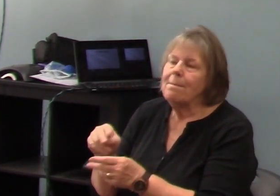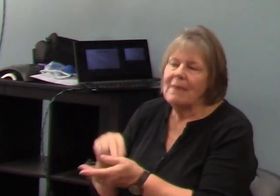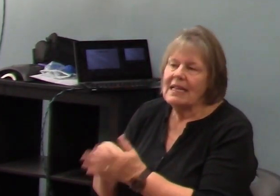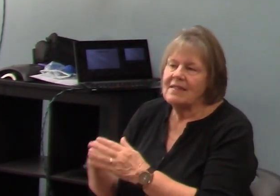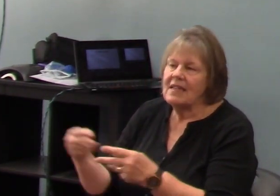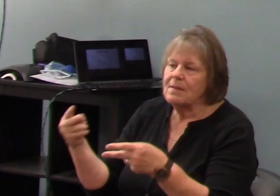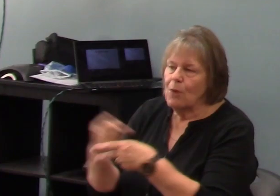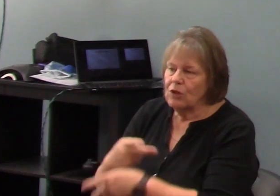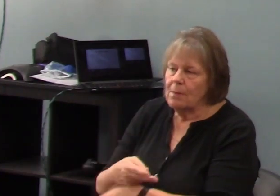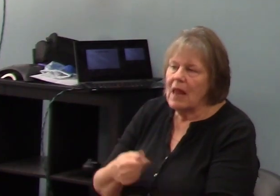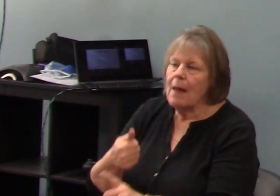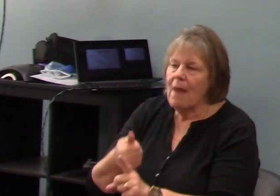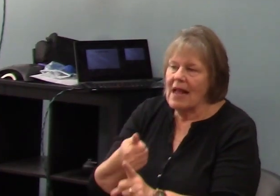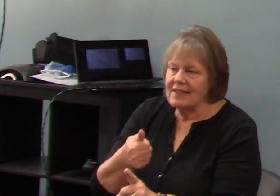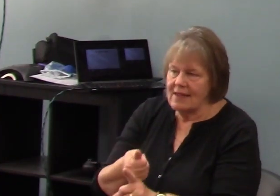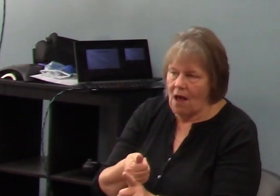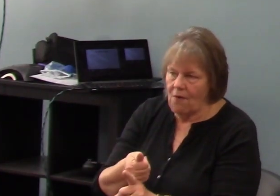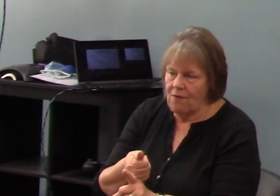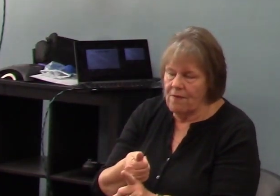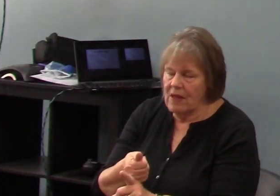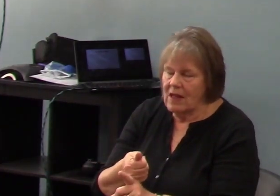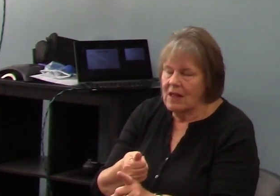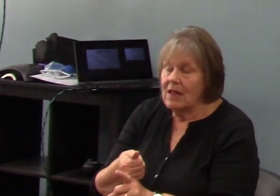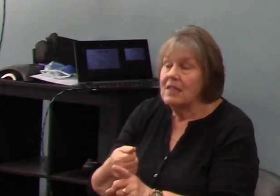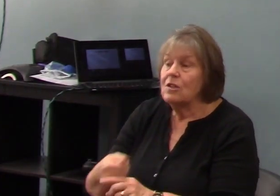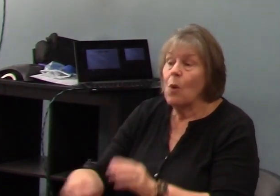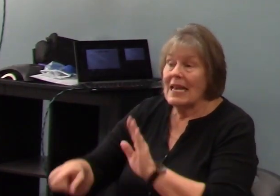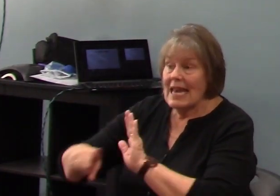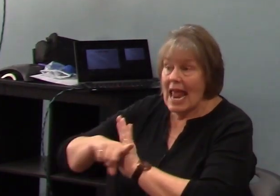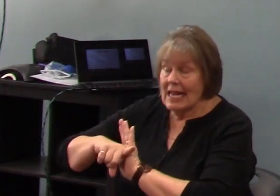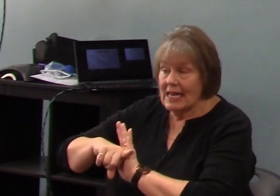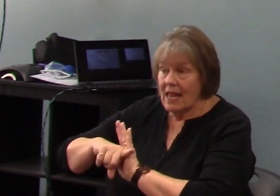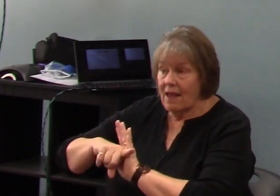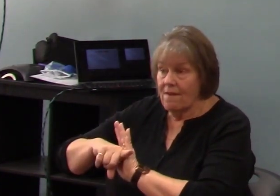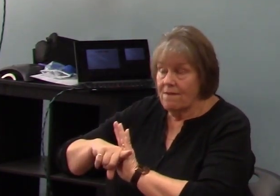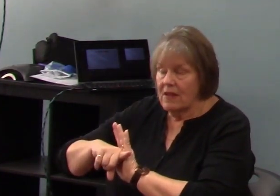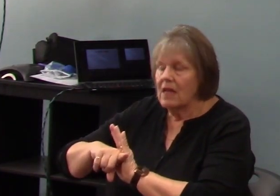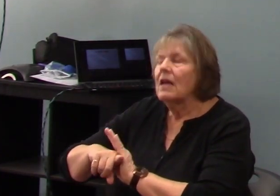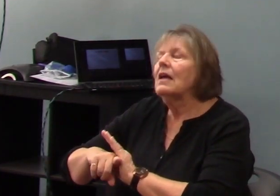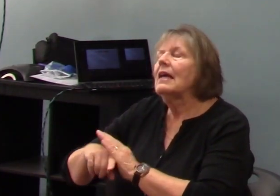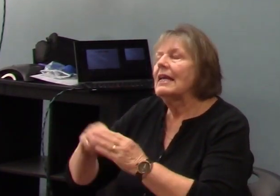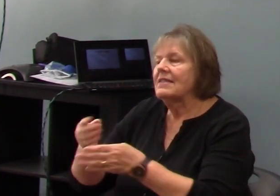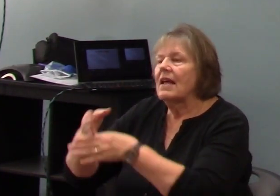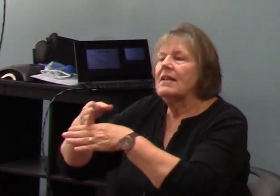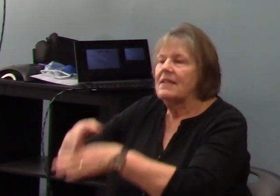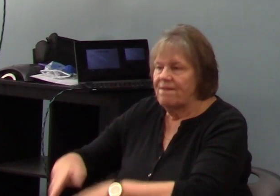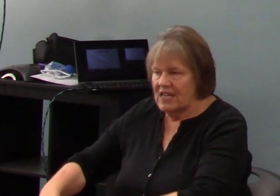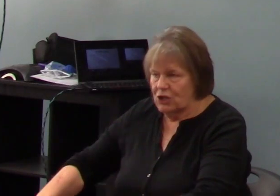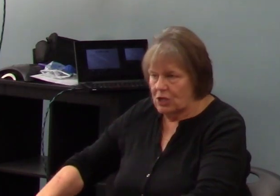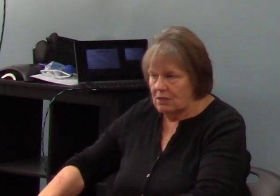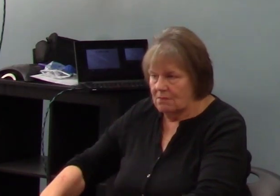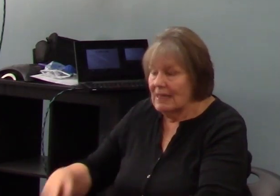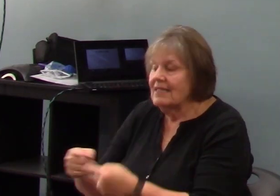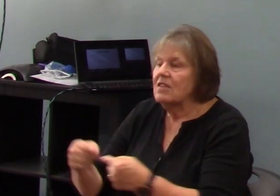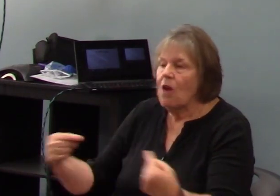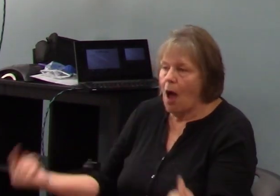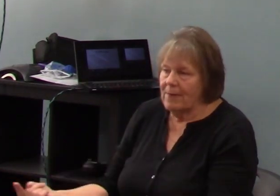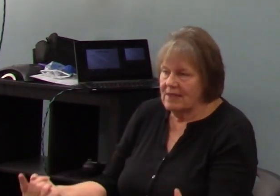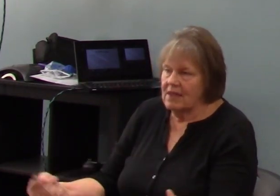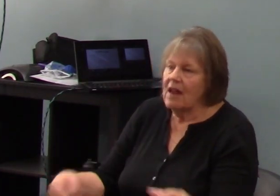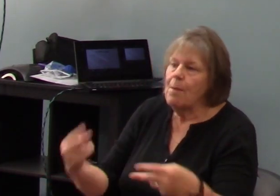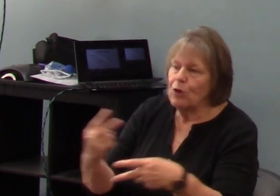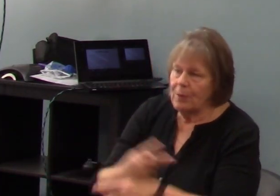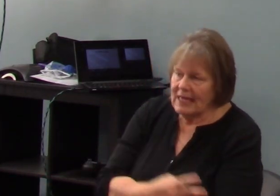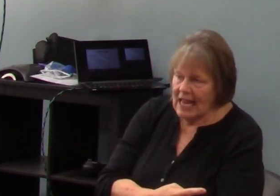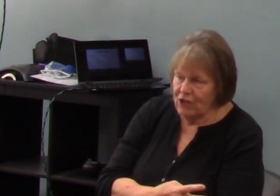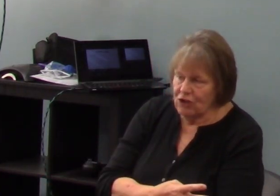1,000,000. Negative exponent gives you a division problem, because it's the opposite of multiplication. So that